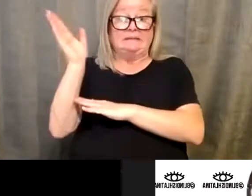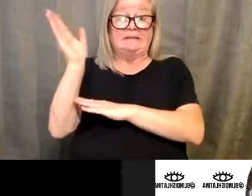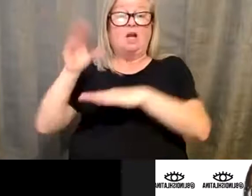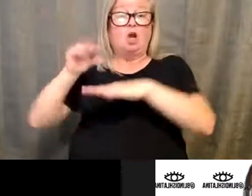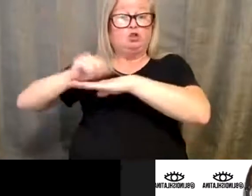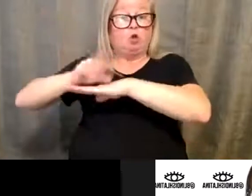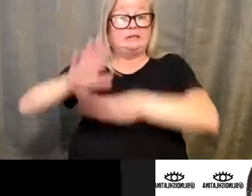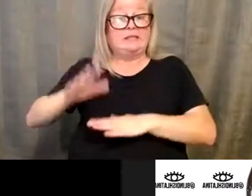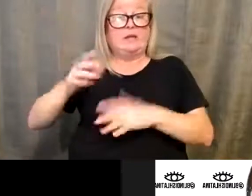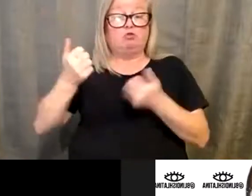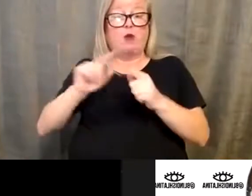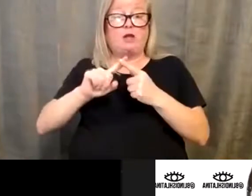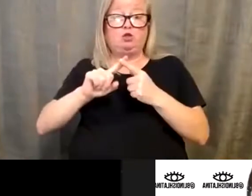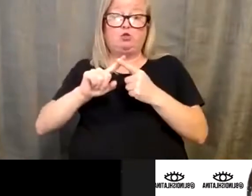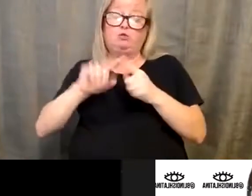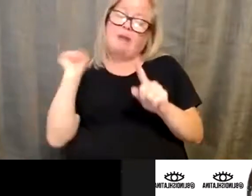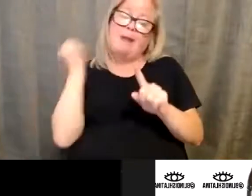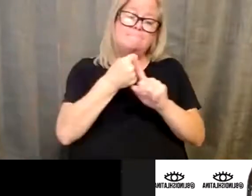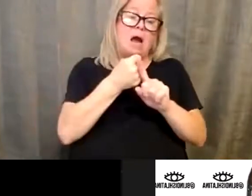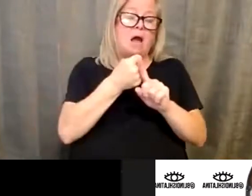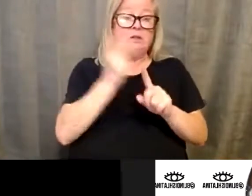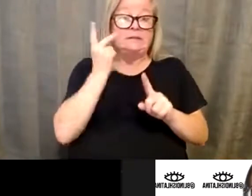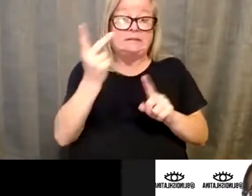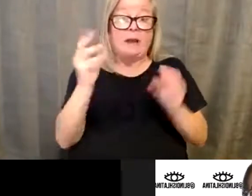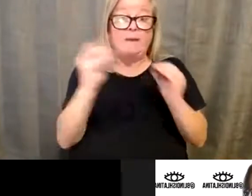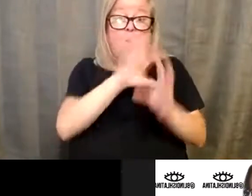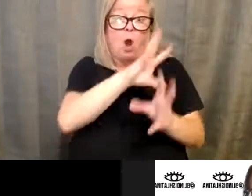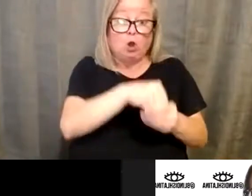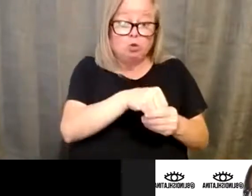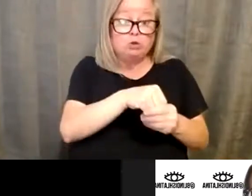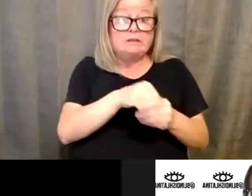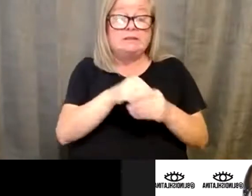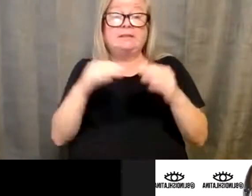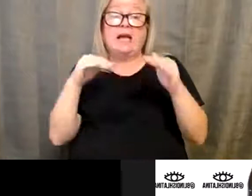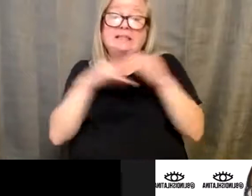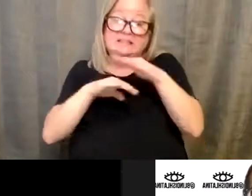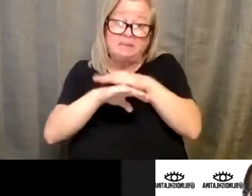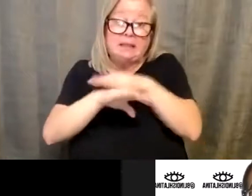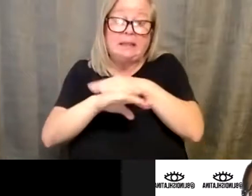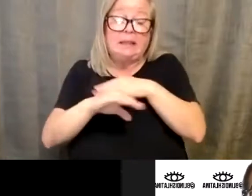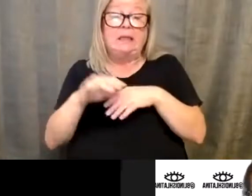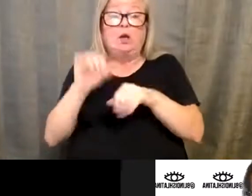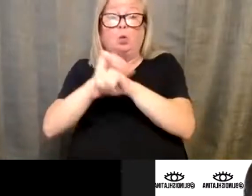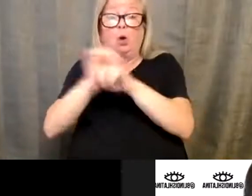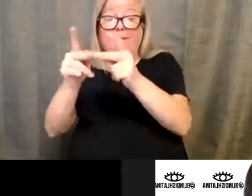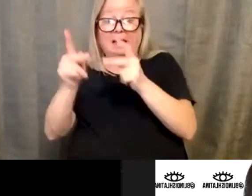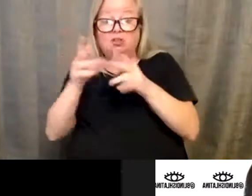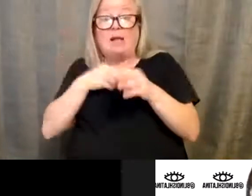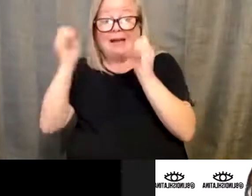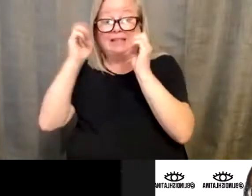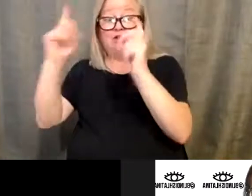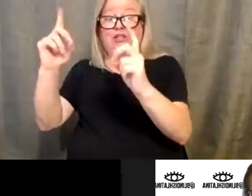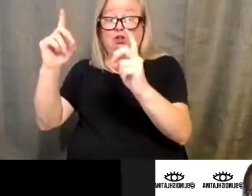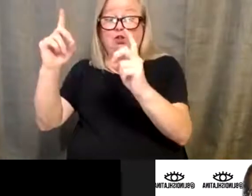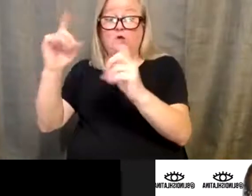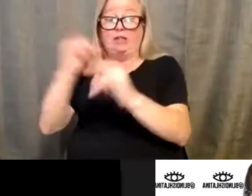can see greater inclusion and accessibility and workplaces and educational institutions. So I'm going to